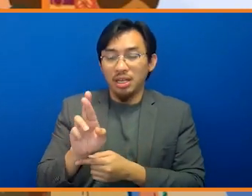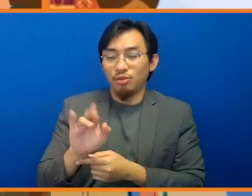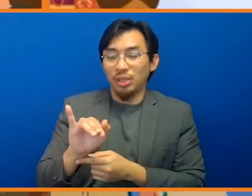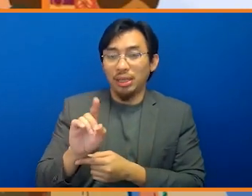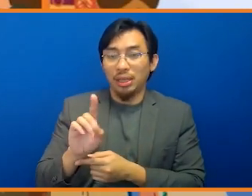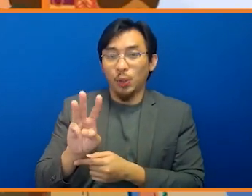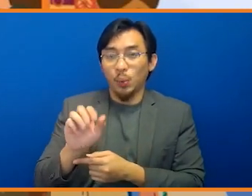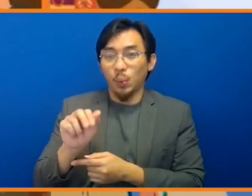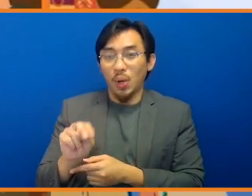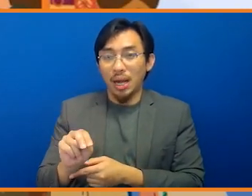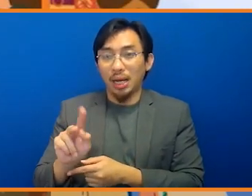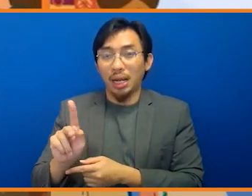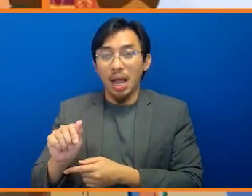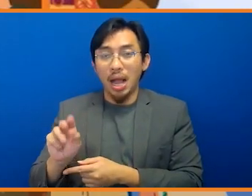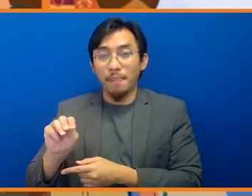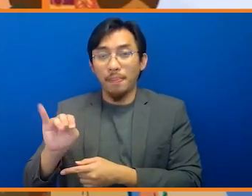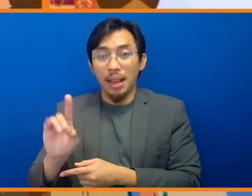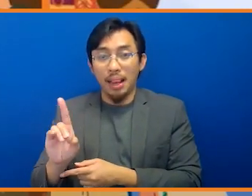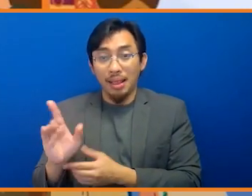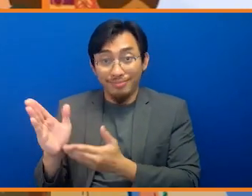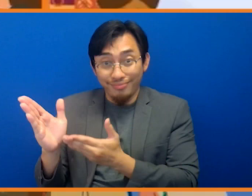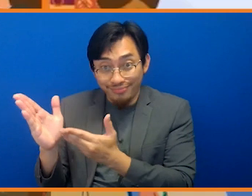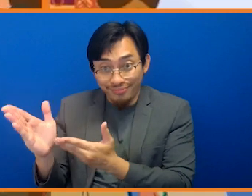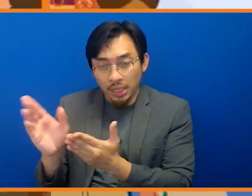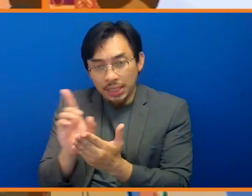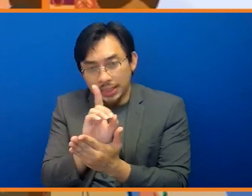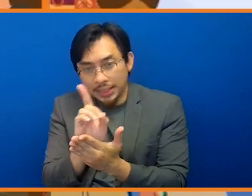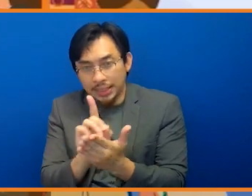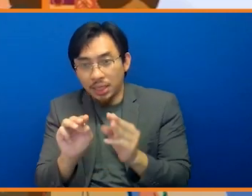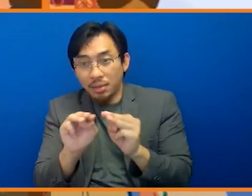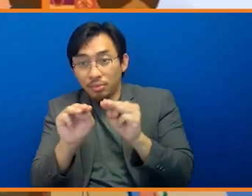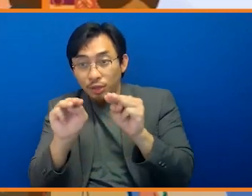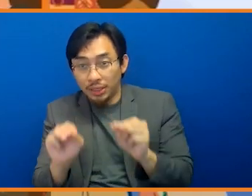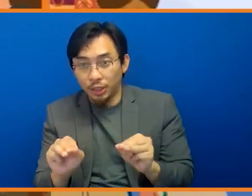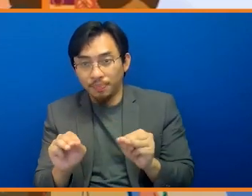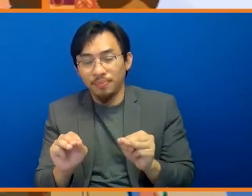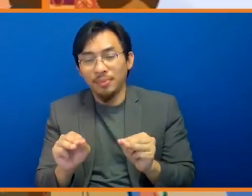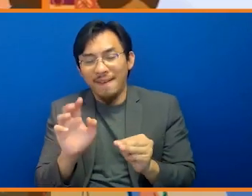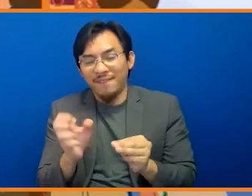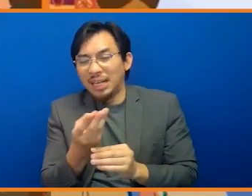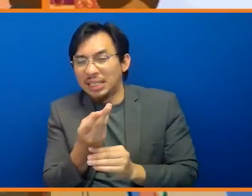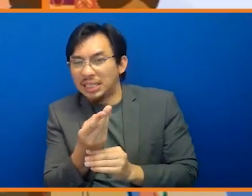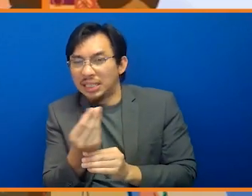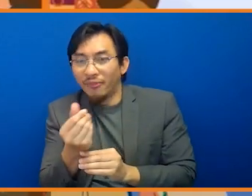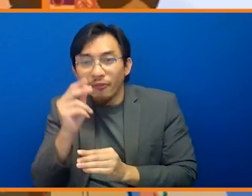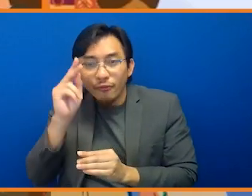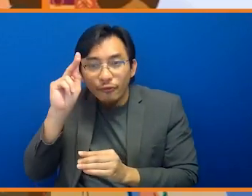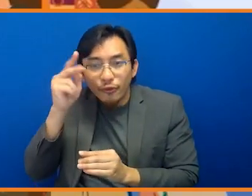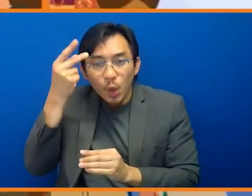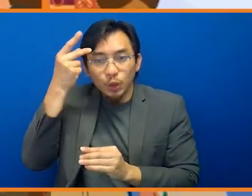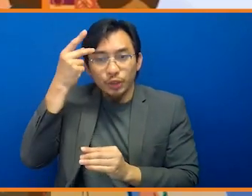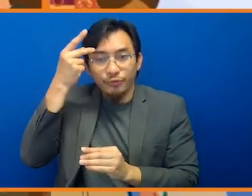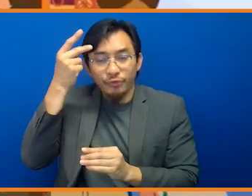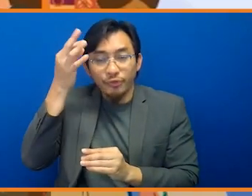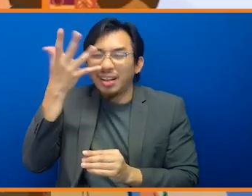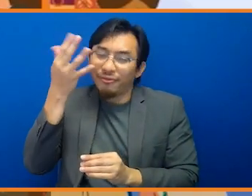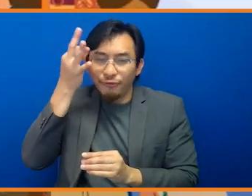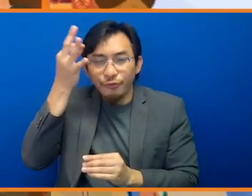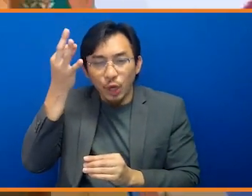Kamil, has designed the museum based on several philosophies. In each of the